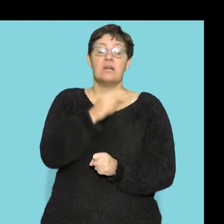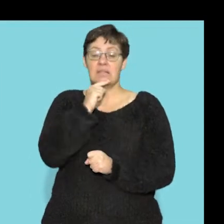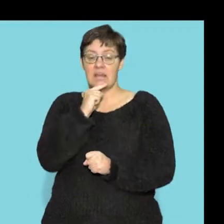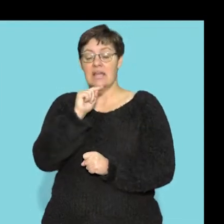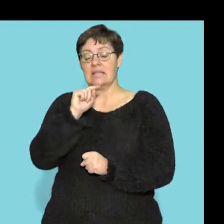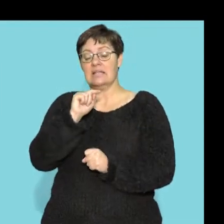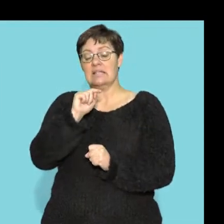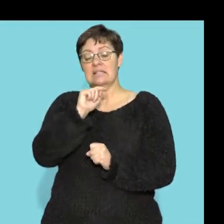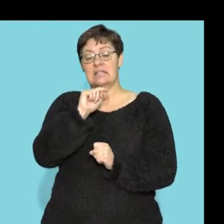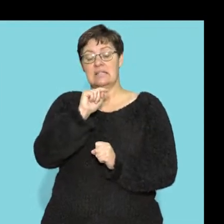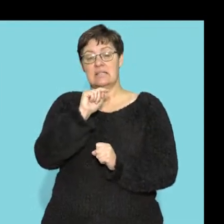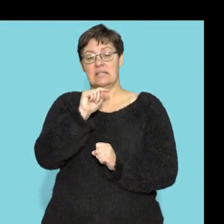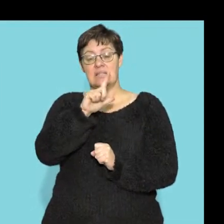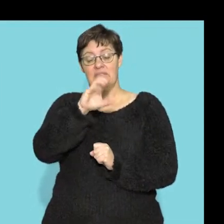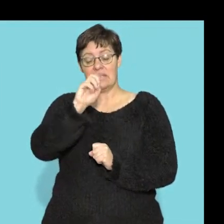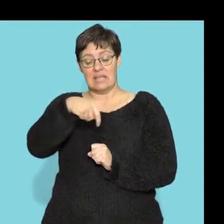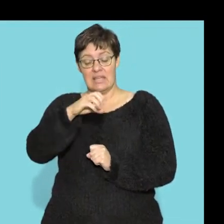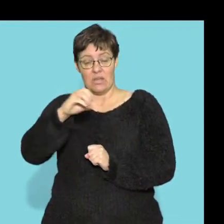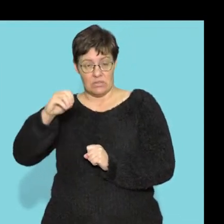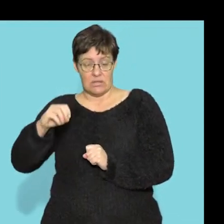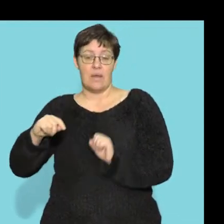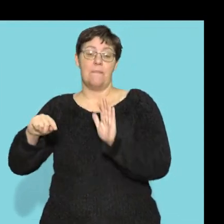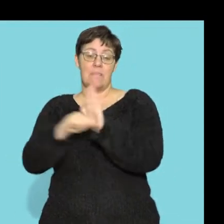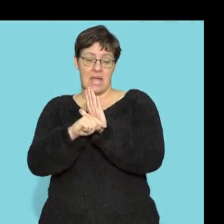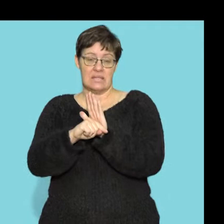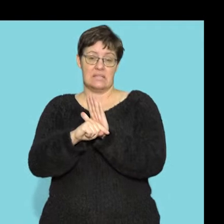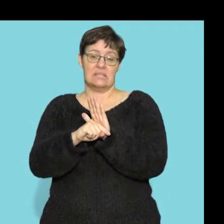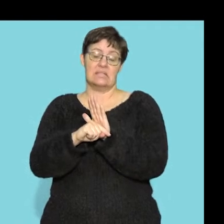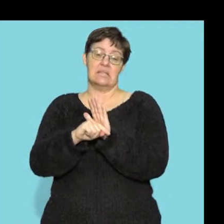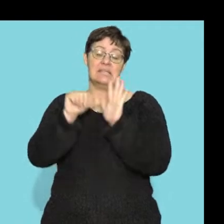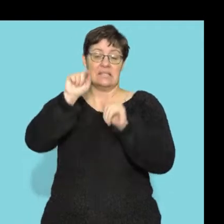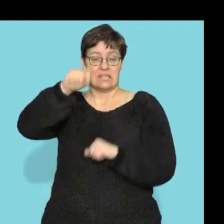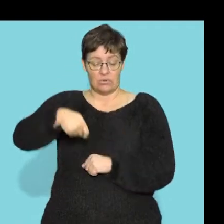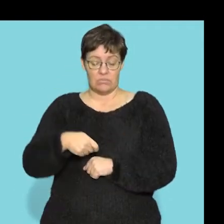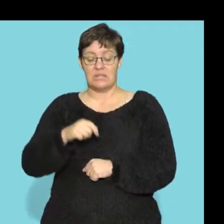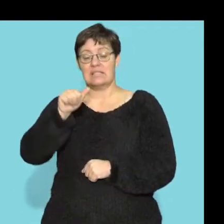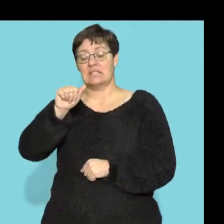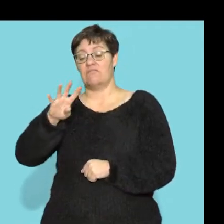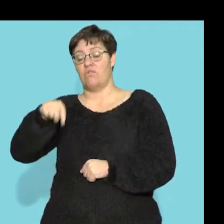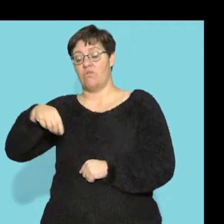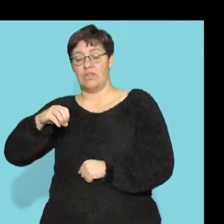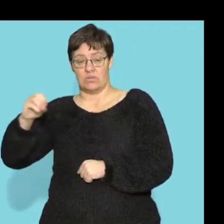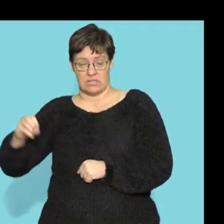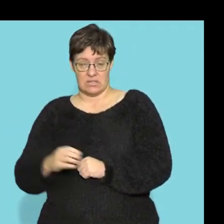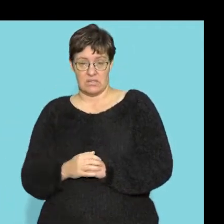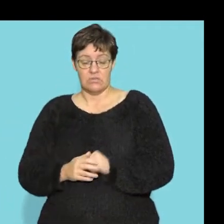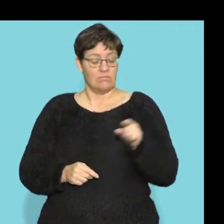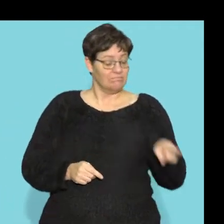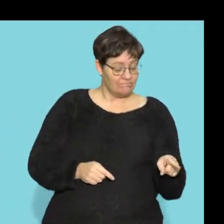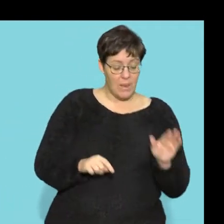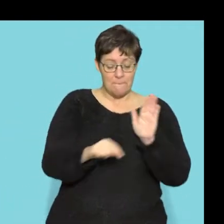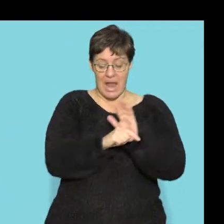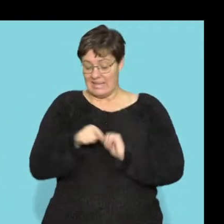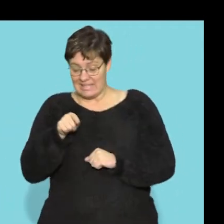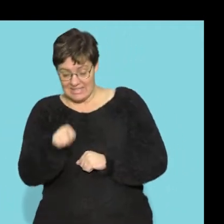70 minus the 6 to give me 64,000. What do I now do? Cost price minus the accumulated depreciation